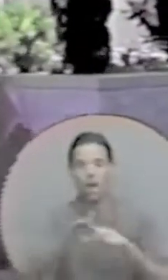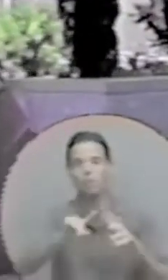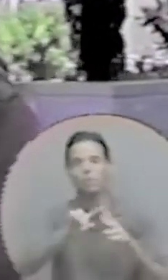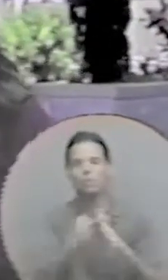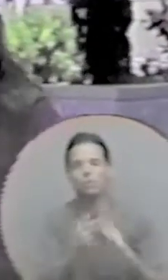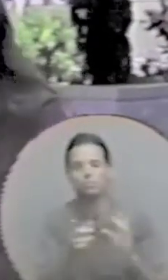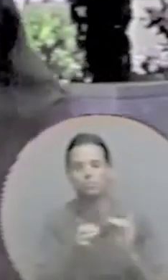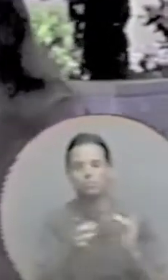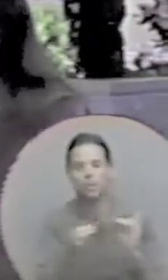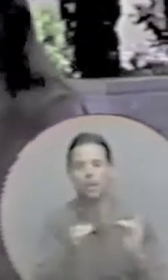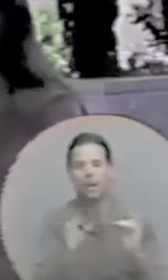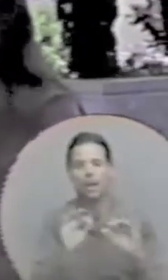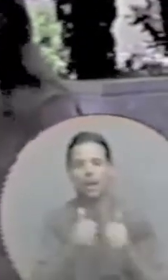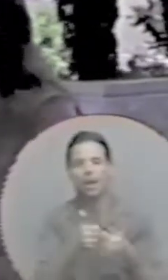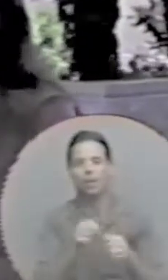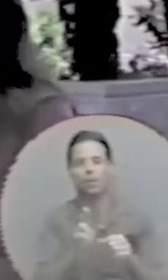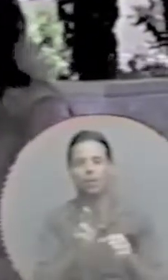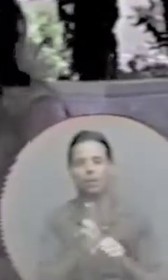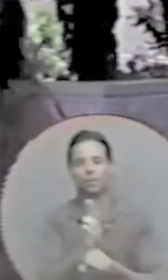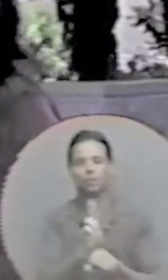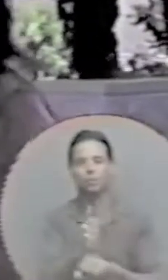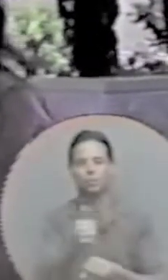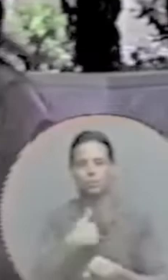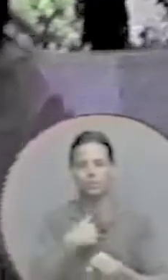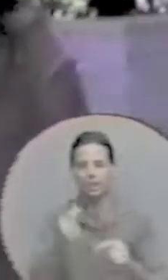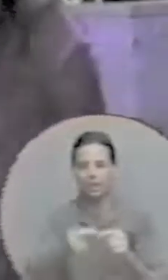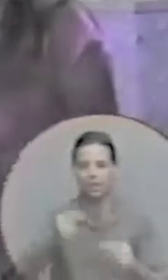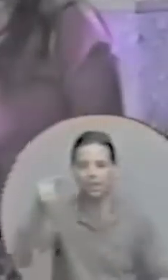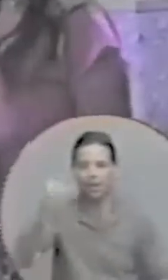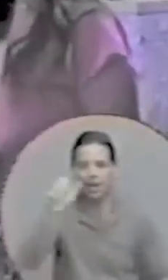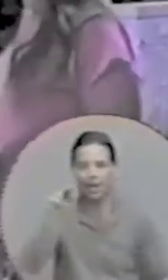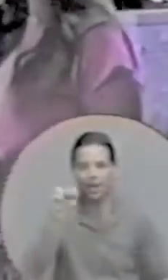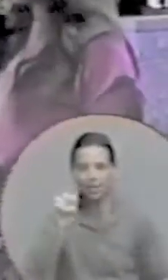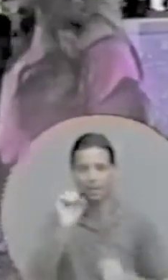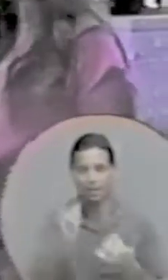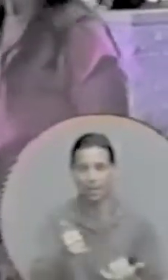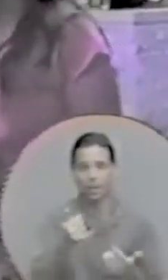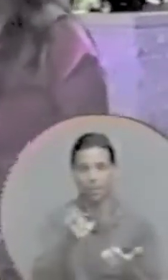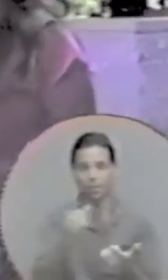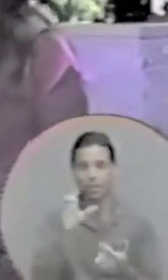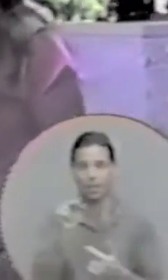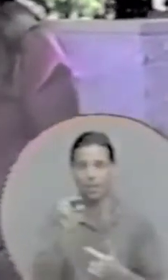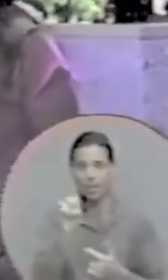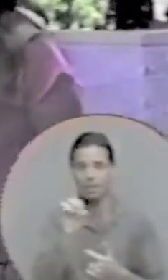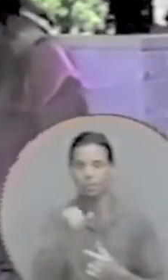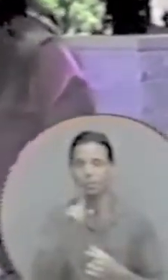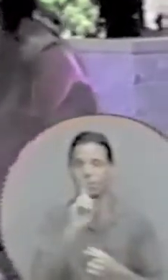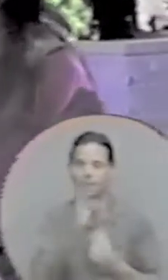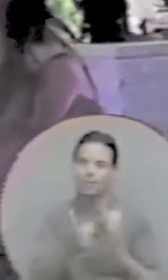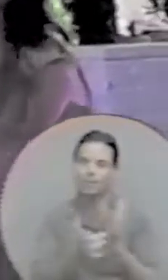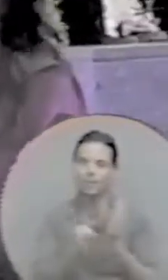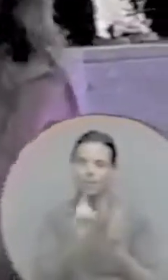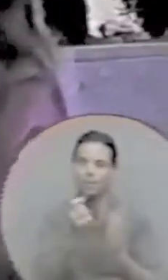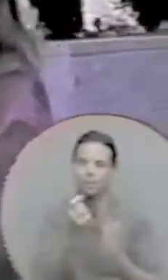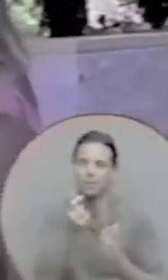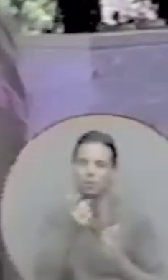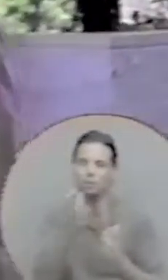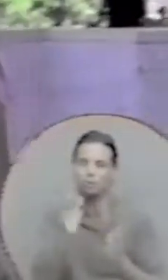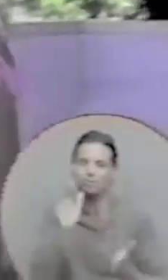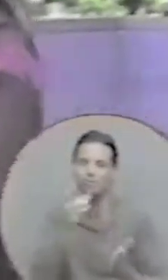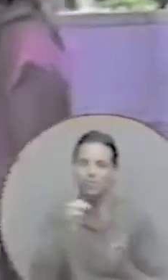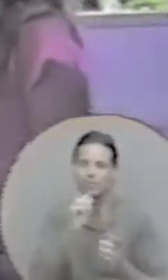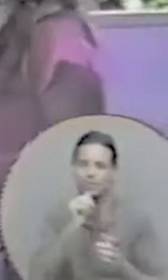about how I use the cane. Now this cane, it's actually, technically it's a little bit short for me,